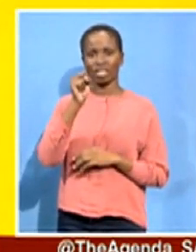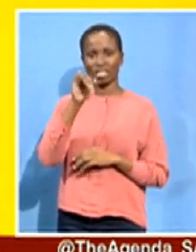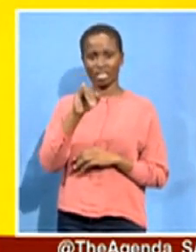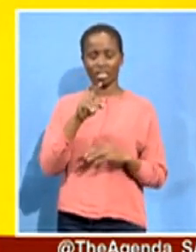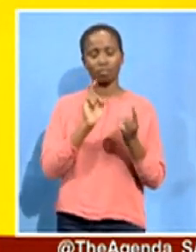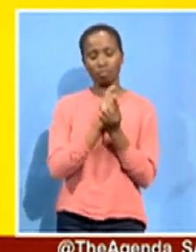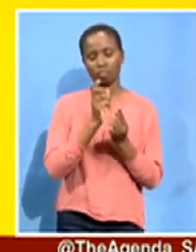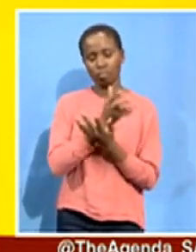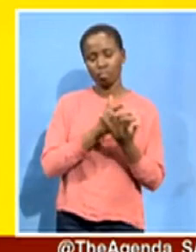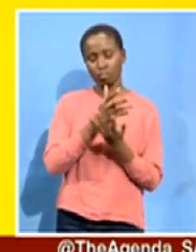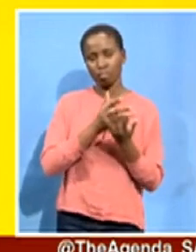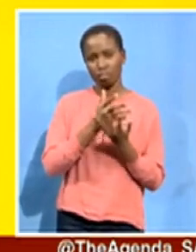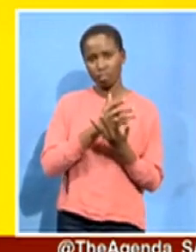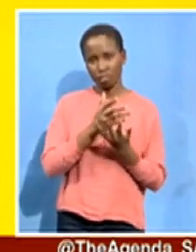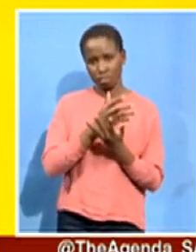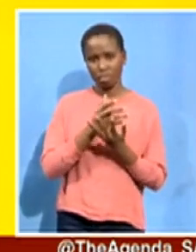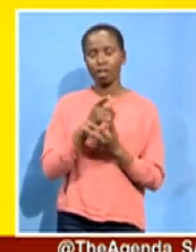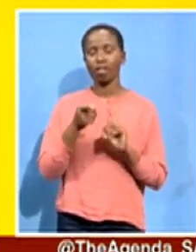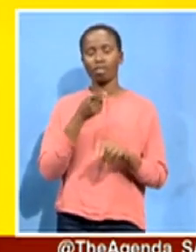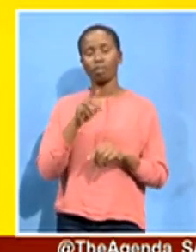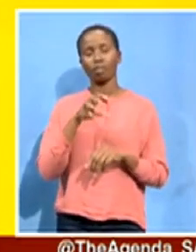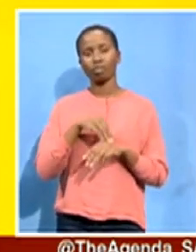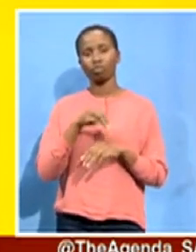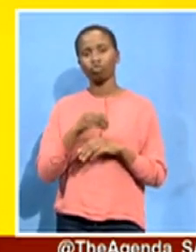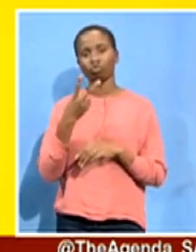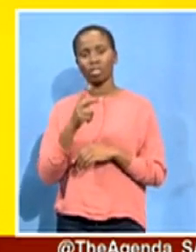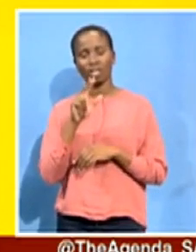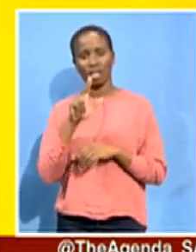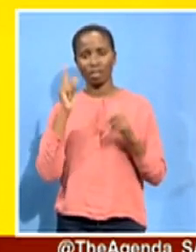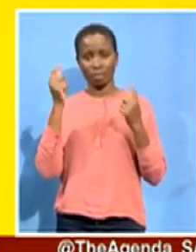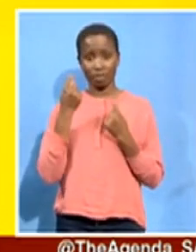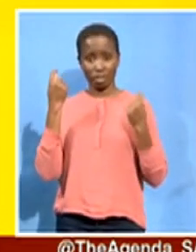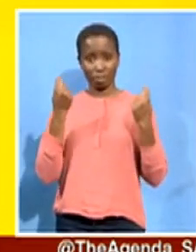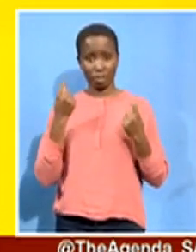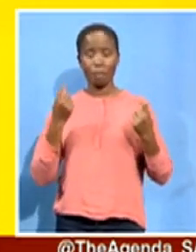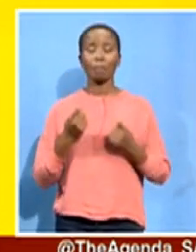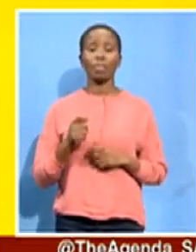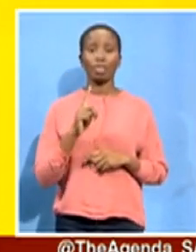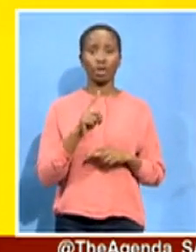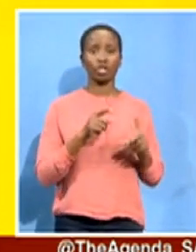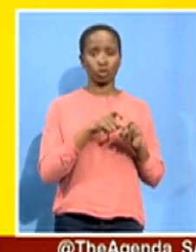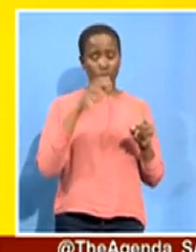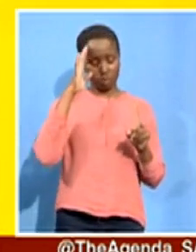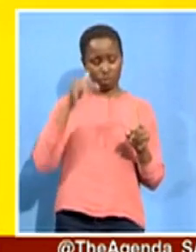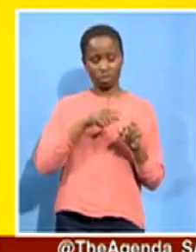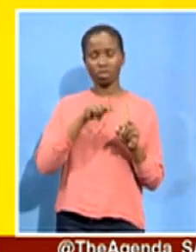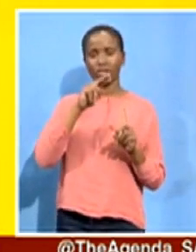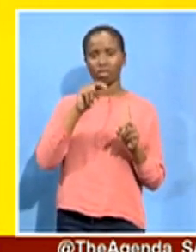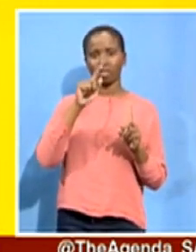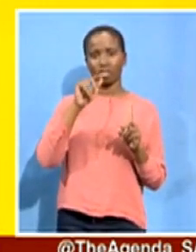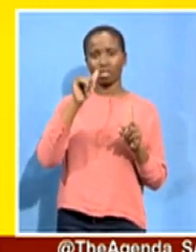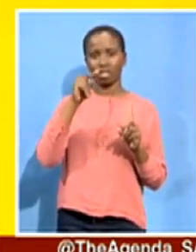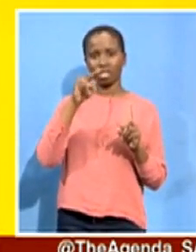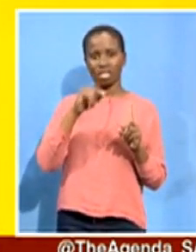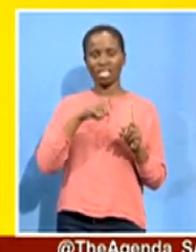commemoration. And of course, we know that Dingi Kontini is actually the National Secretary of the YCL. This is